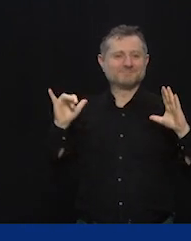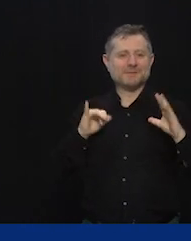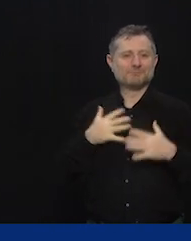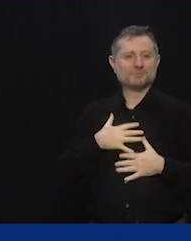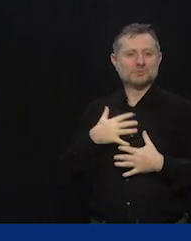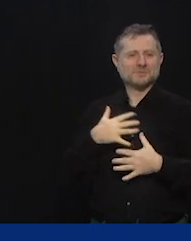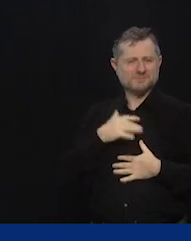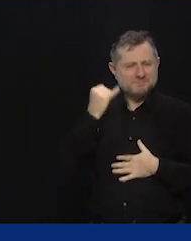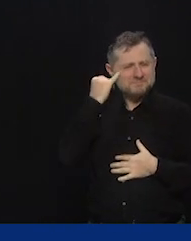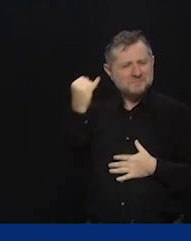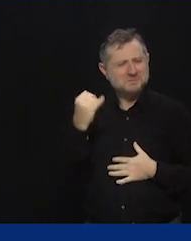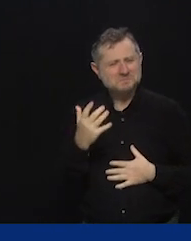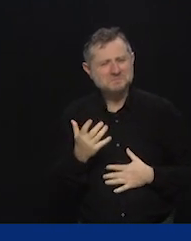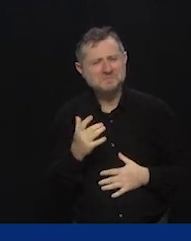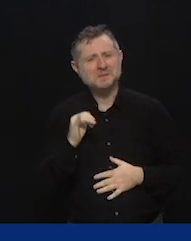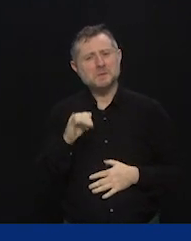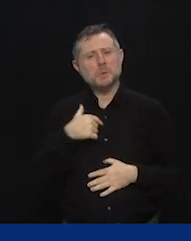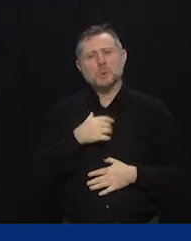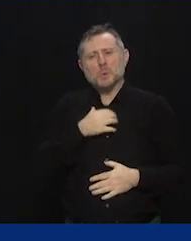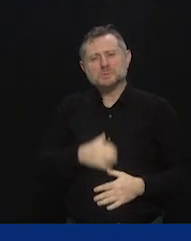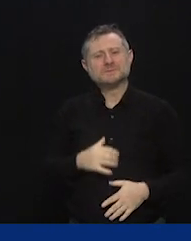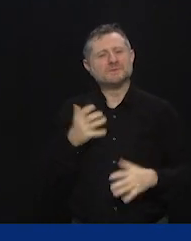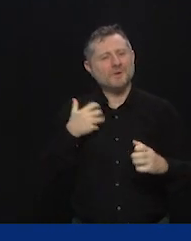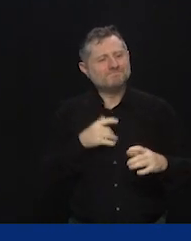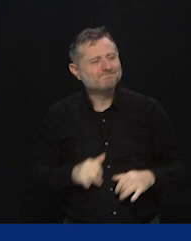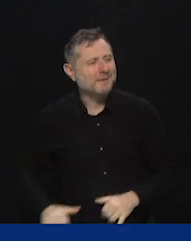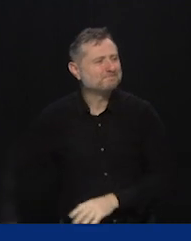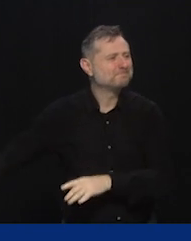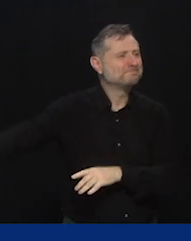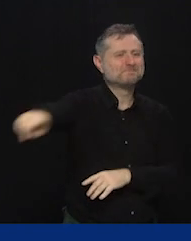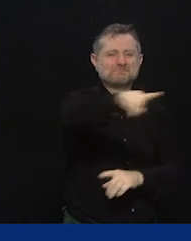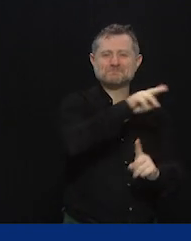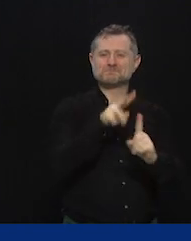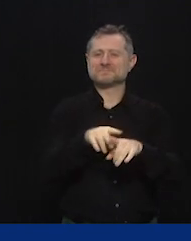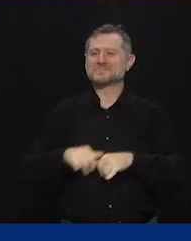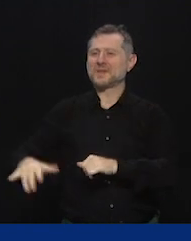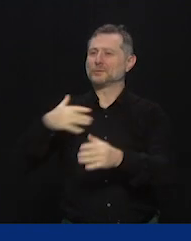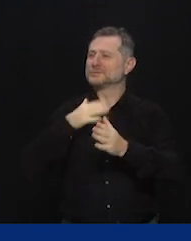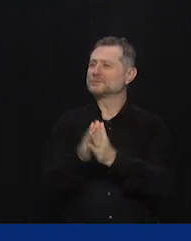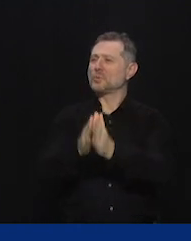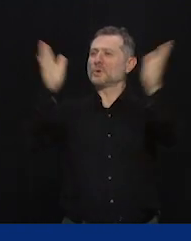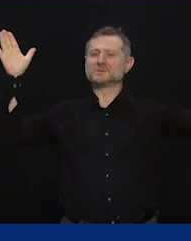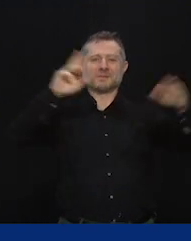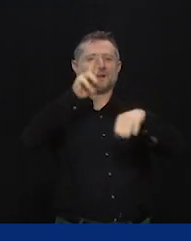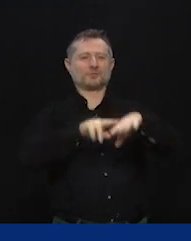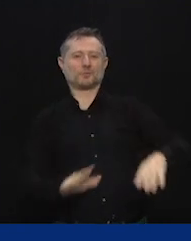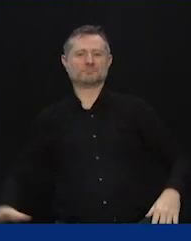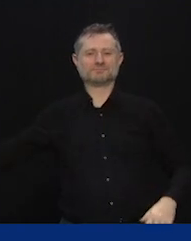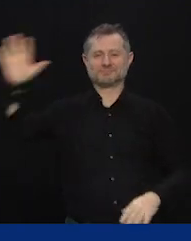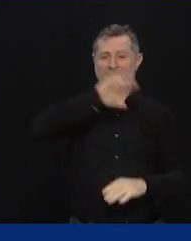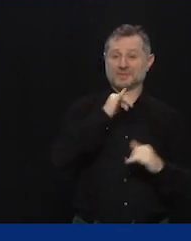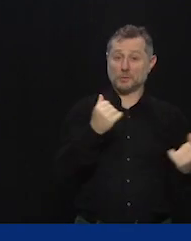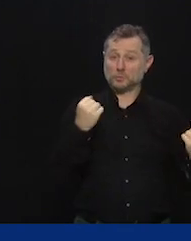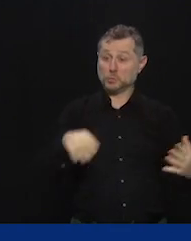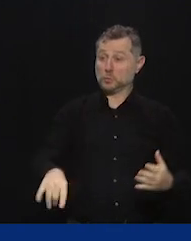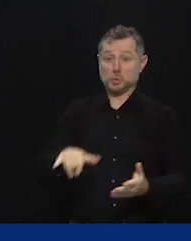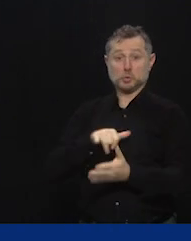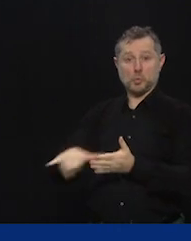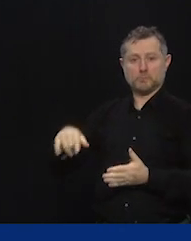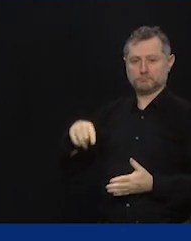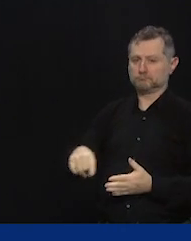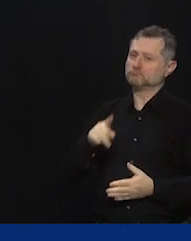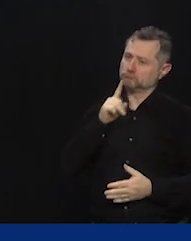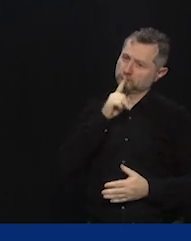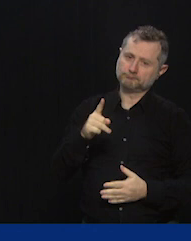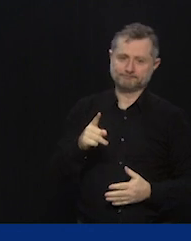was universally held across this nation, that people would understand that a state like New York that is so steeped in our progressive